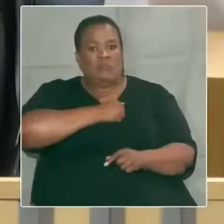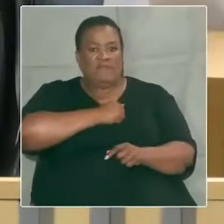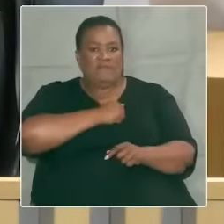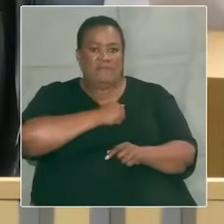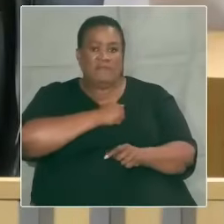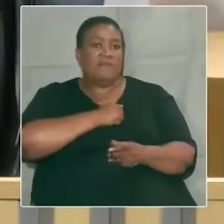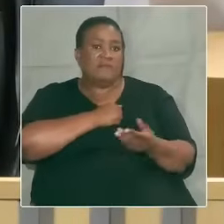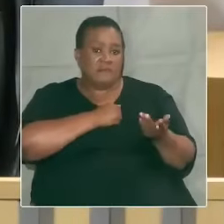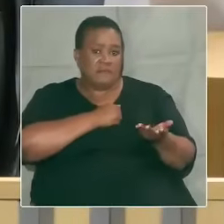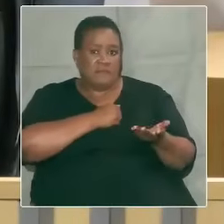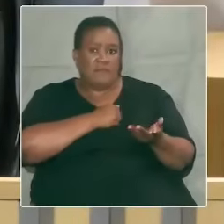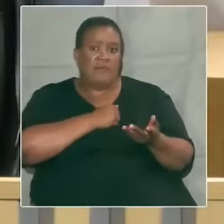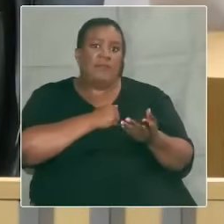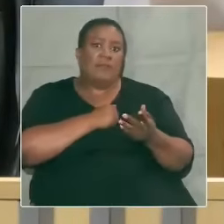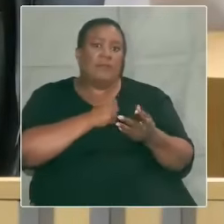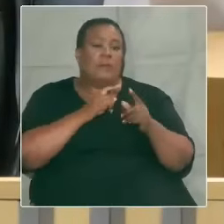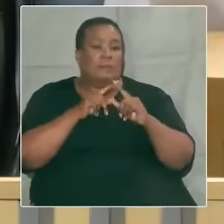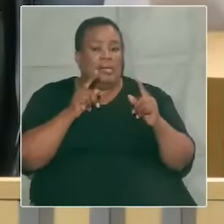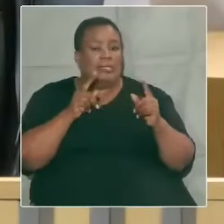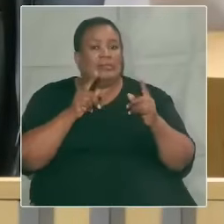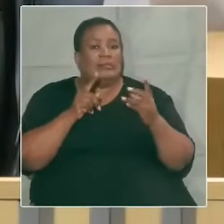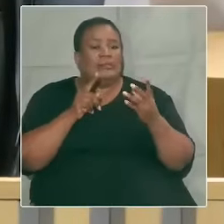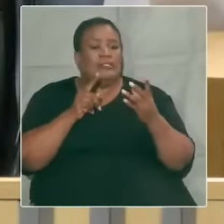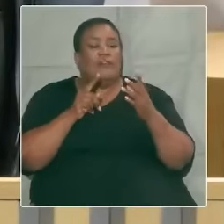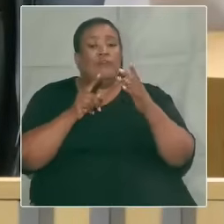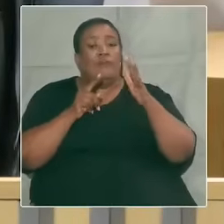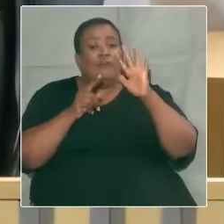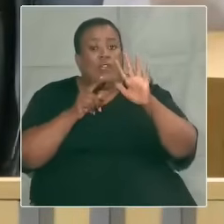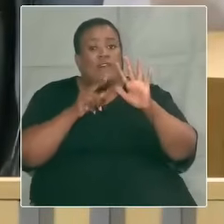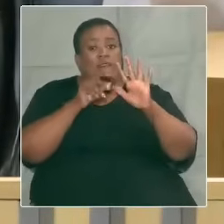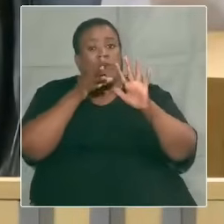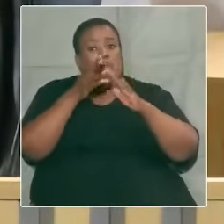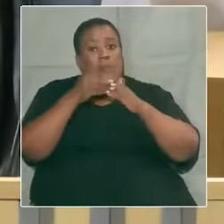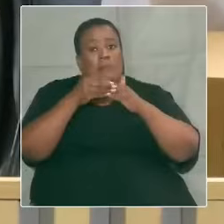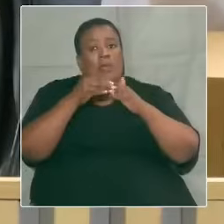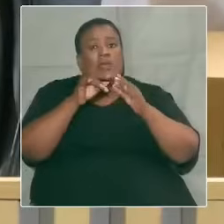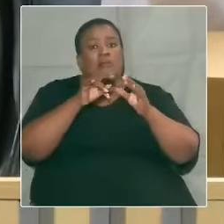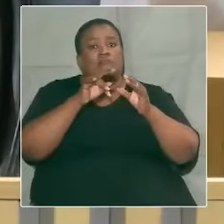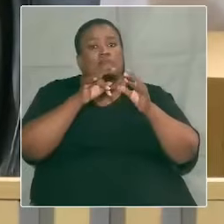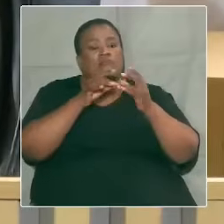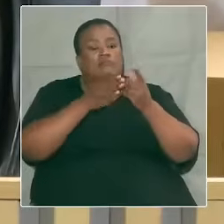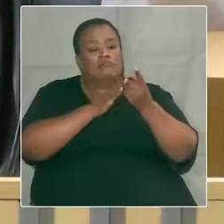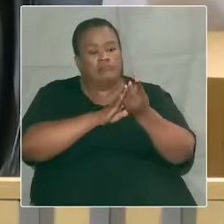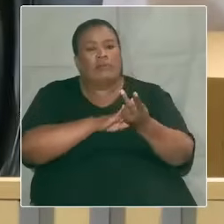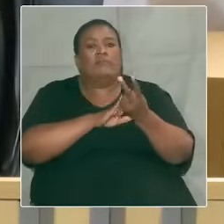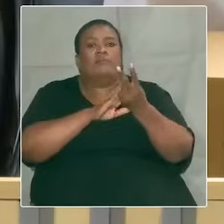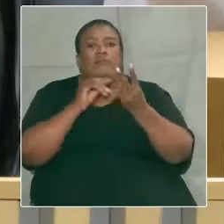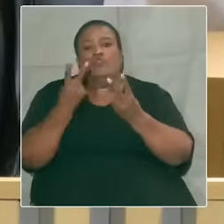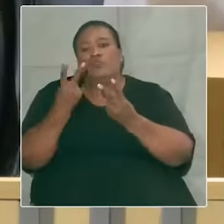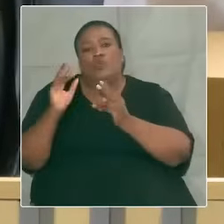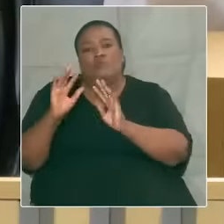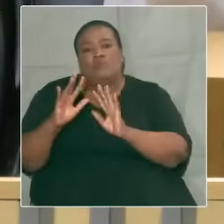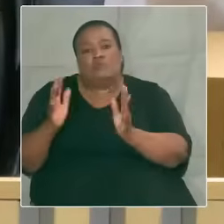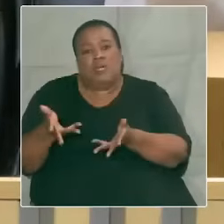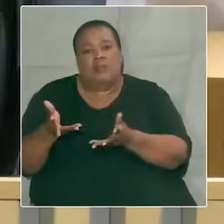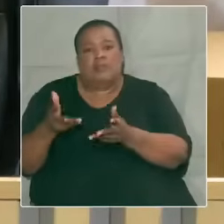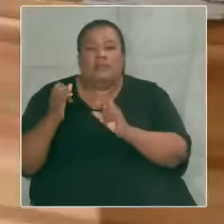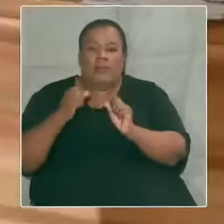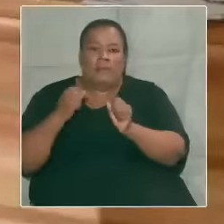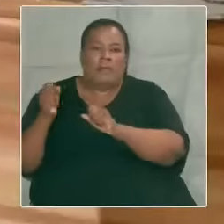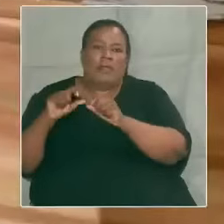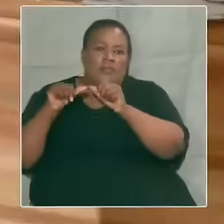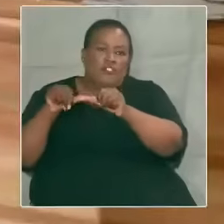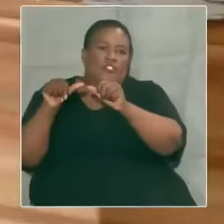then they had to reduce from 5 to 2. Thank you. Thank you, Mr. Mutau. Thanks,